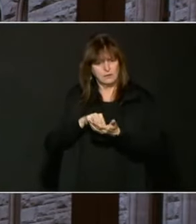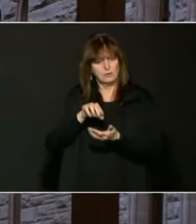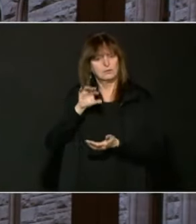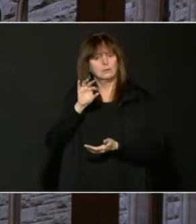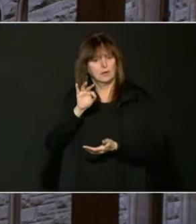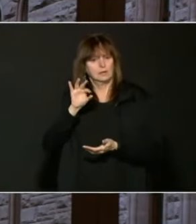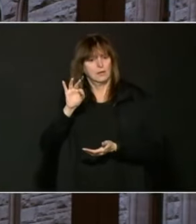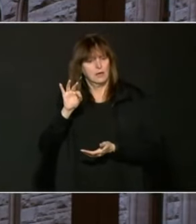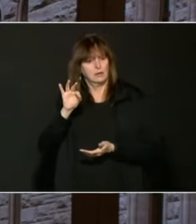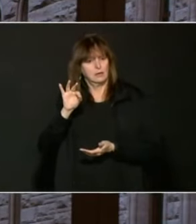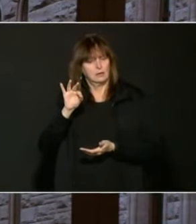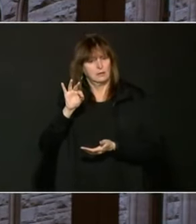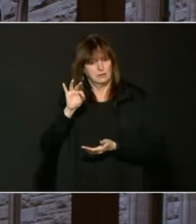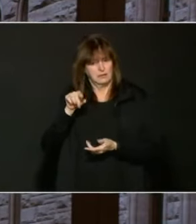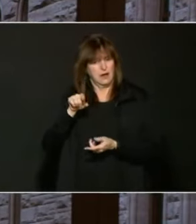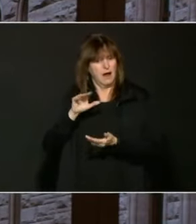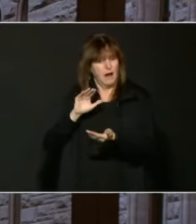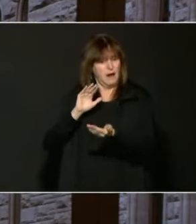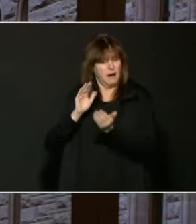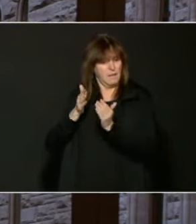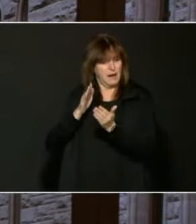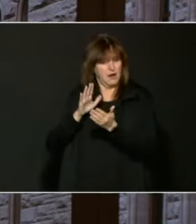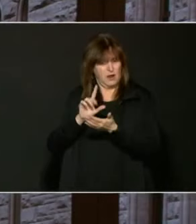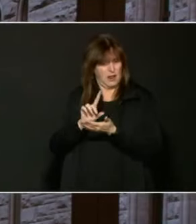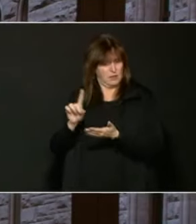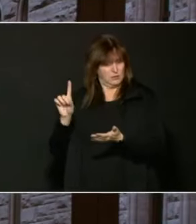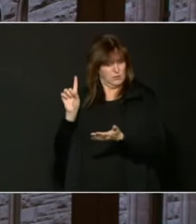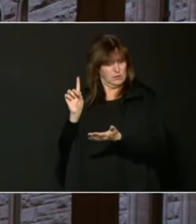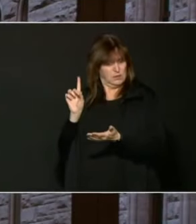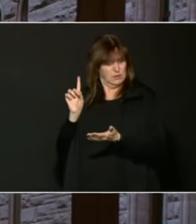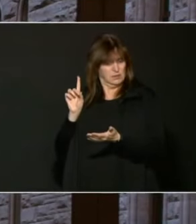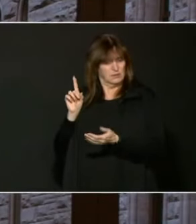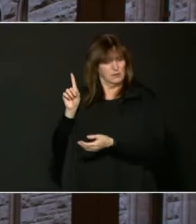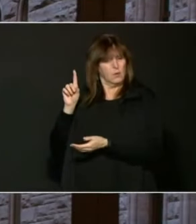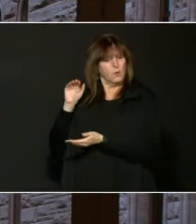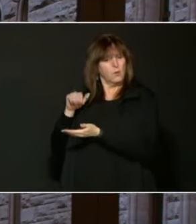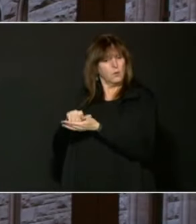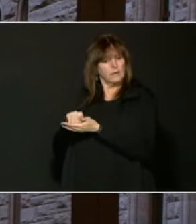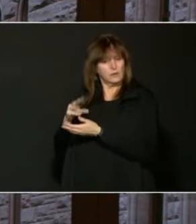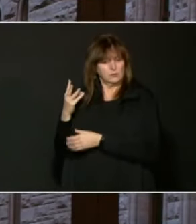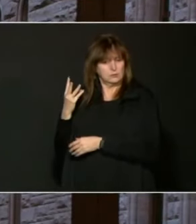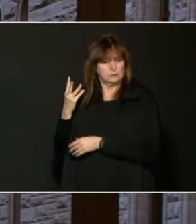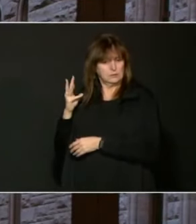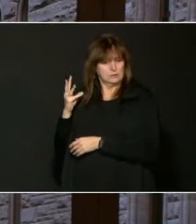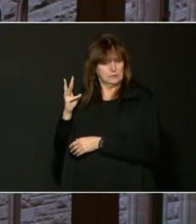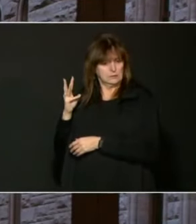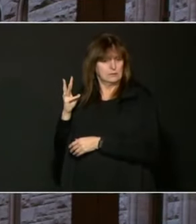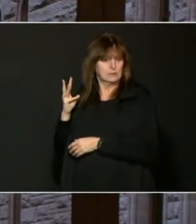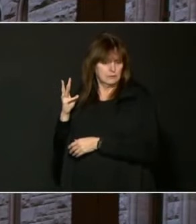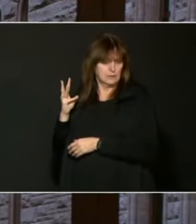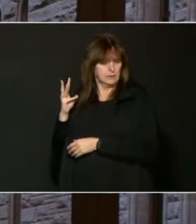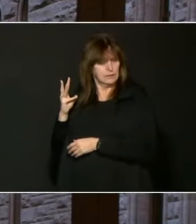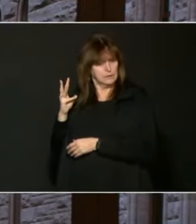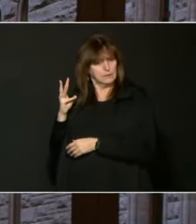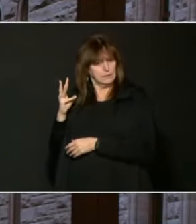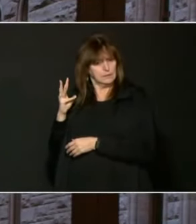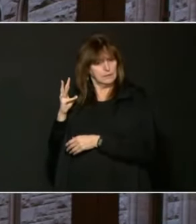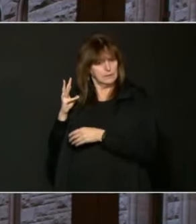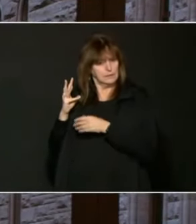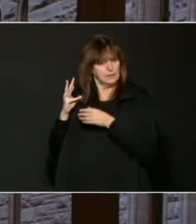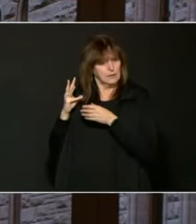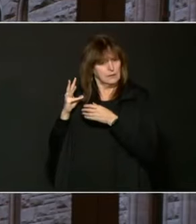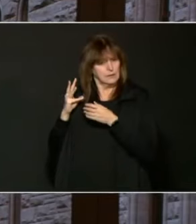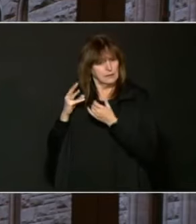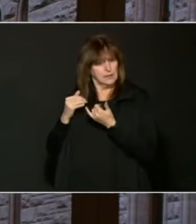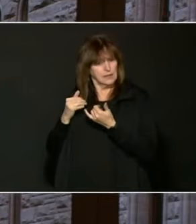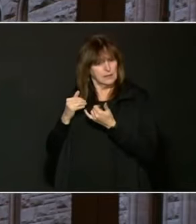1,099. That's up a little bit from 1,016 a week ago. Again, raising the concern that Dr. Brown had talked about.